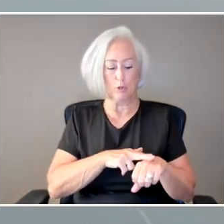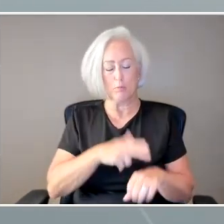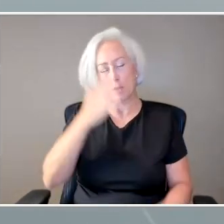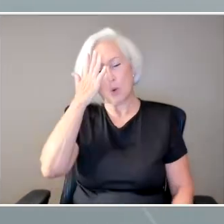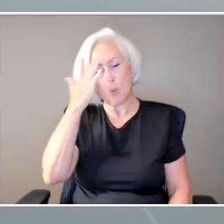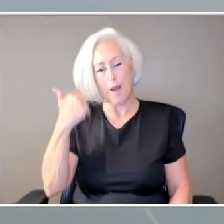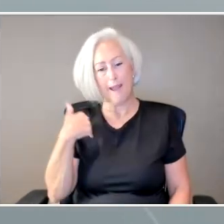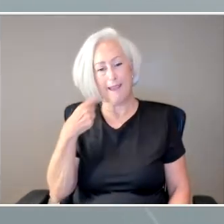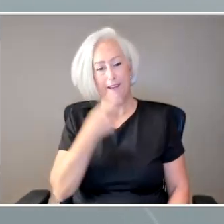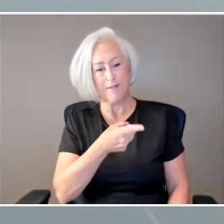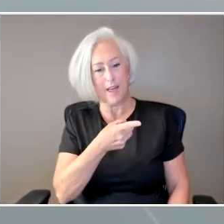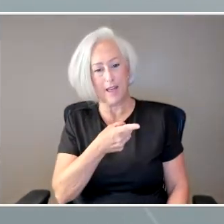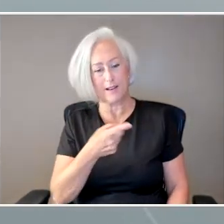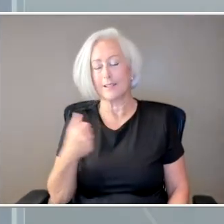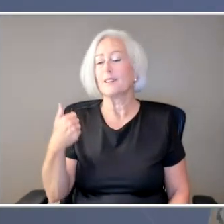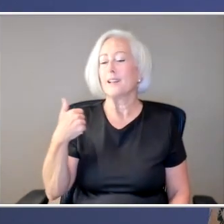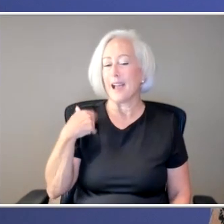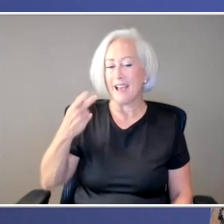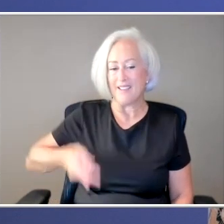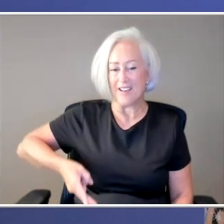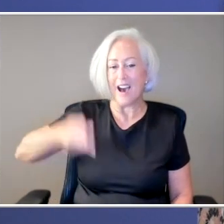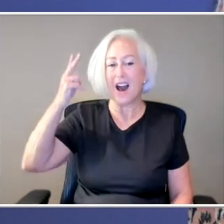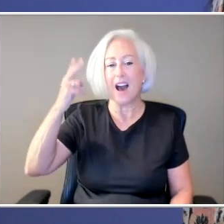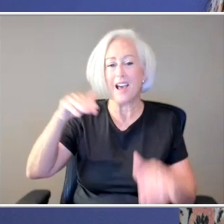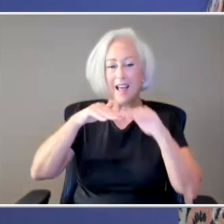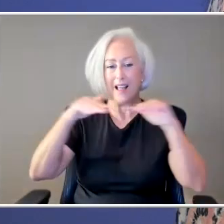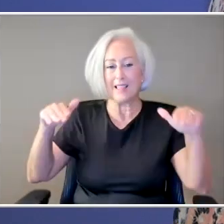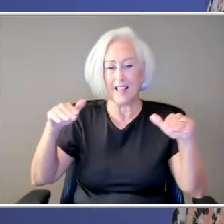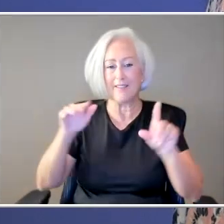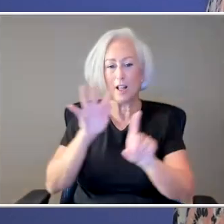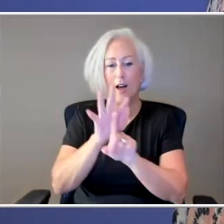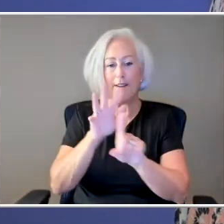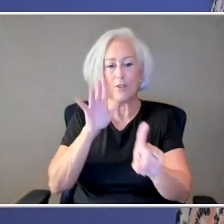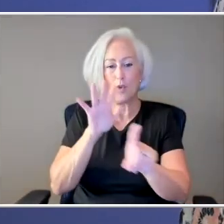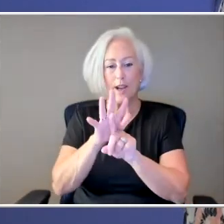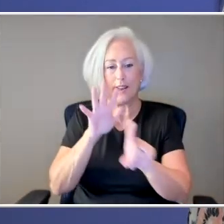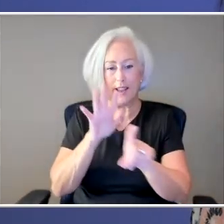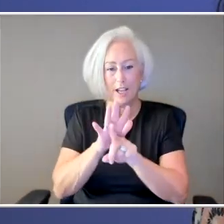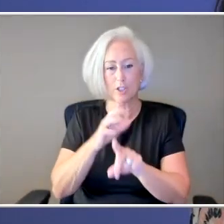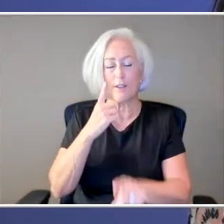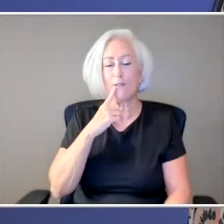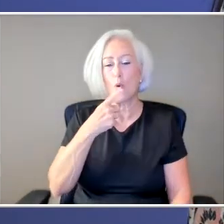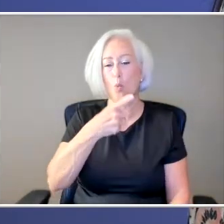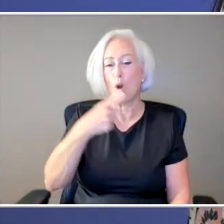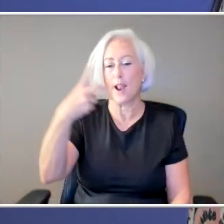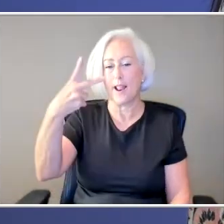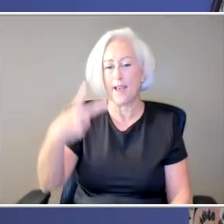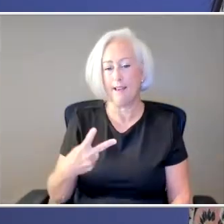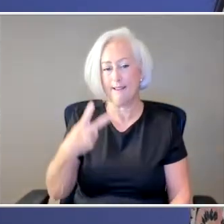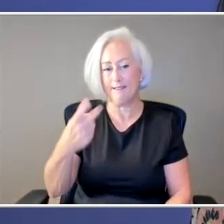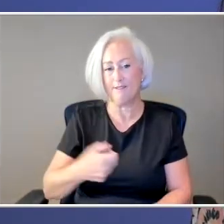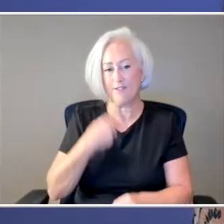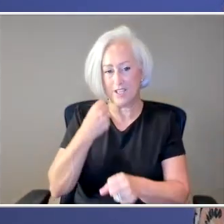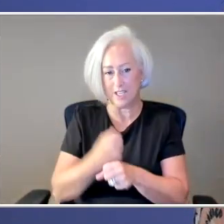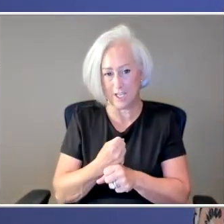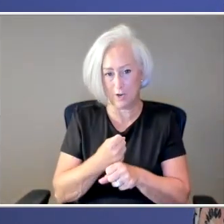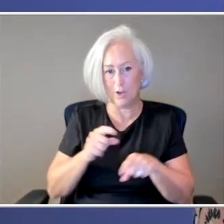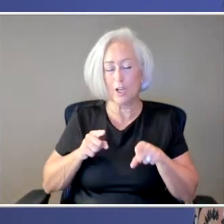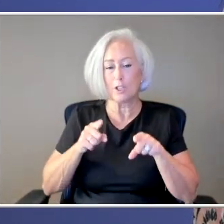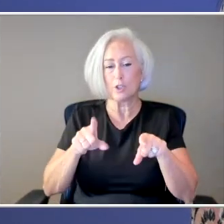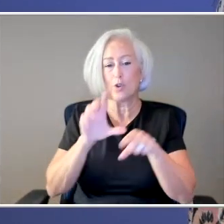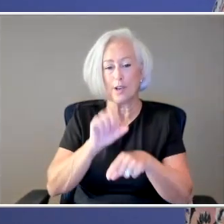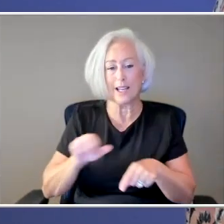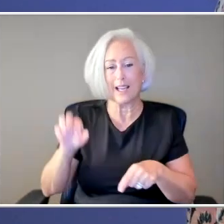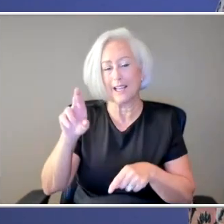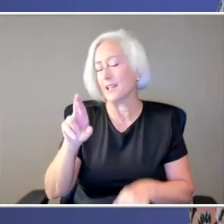levels of radiation done the first 1.5 years of my cancer journey, and